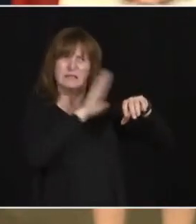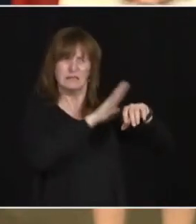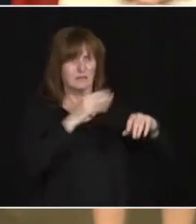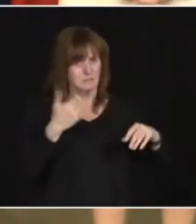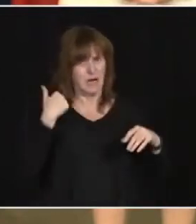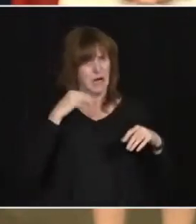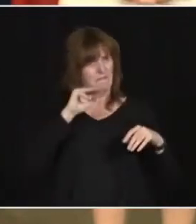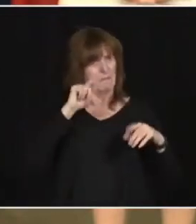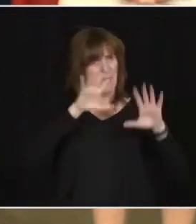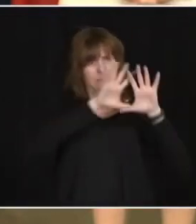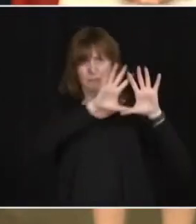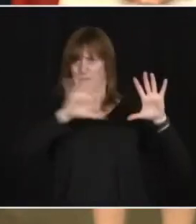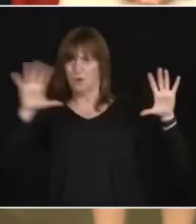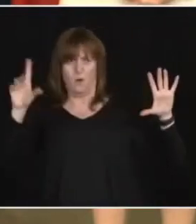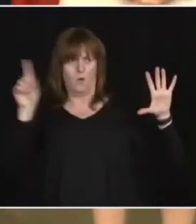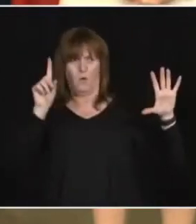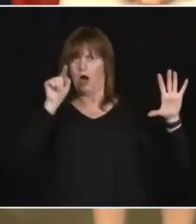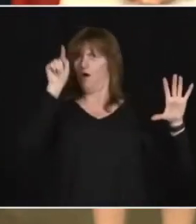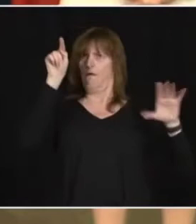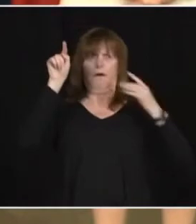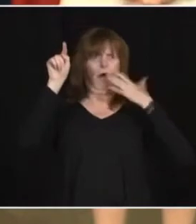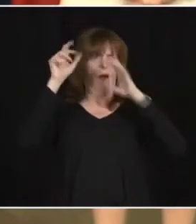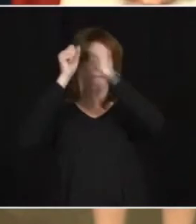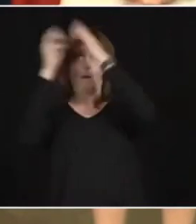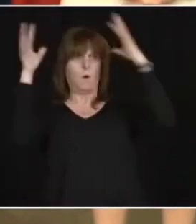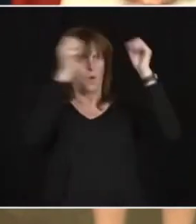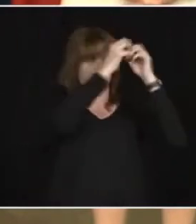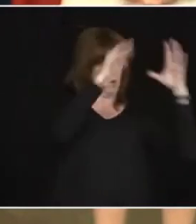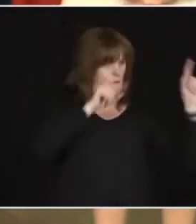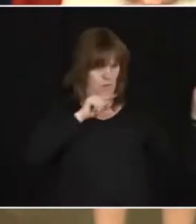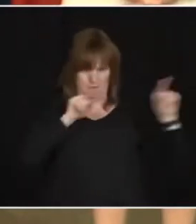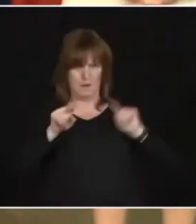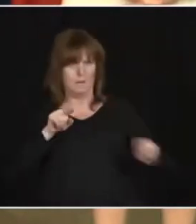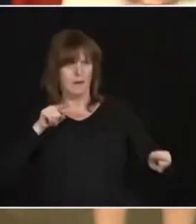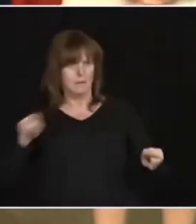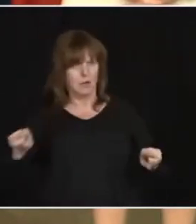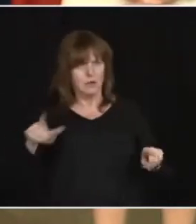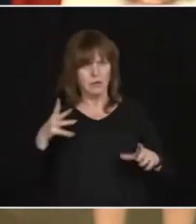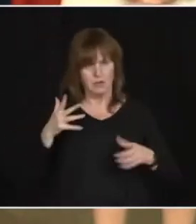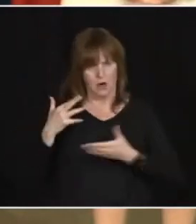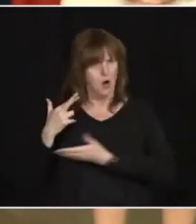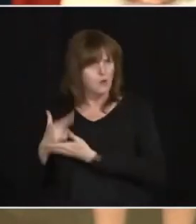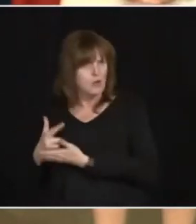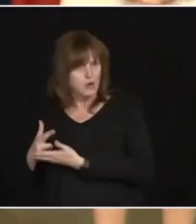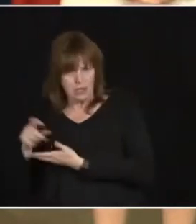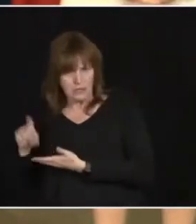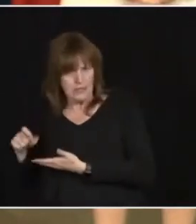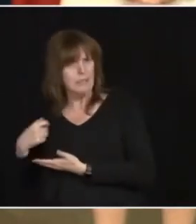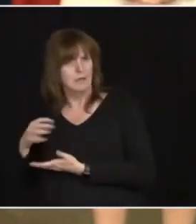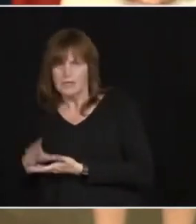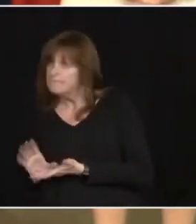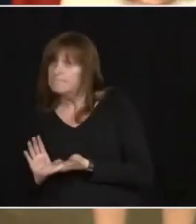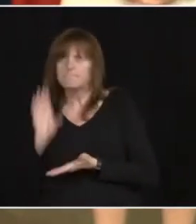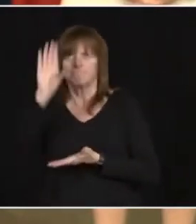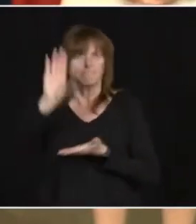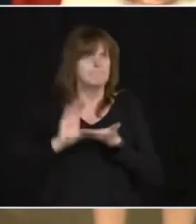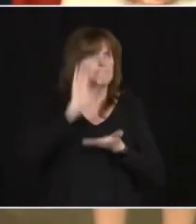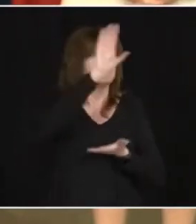are, we can see what area code they're in, and we can redeploy the resources that they're needed. Next